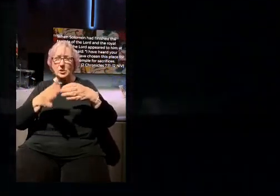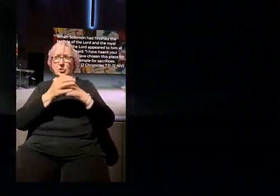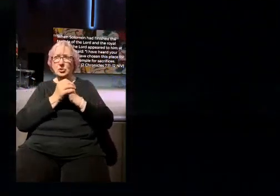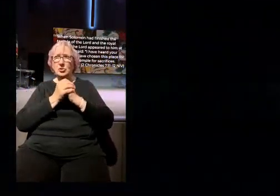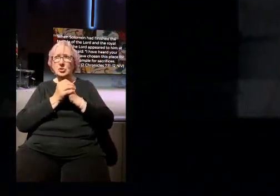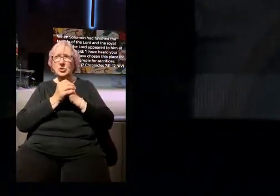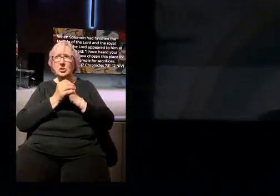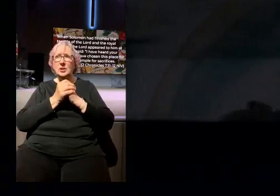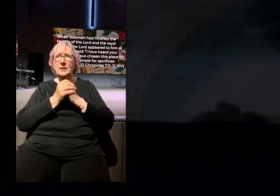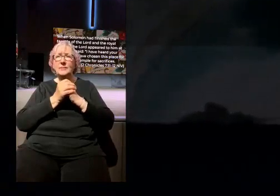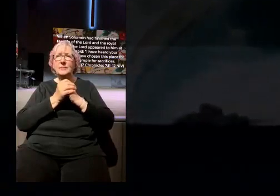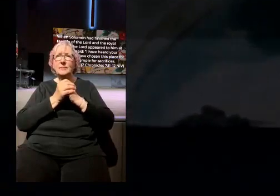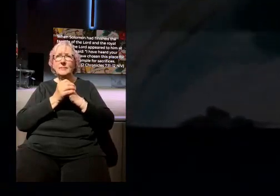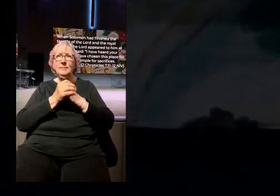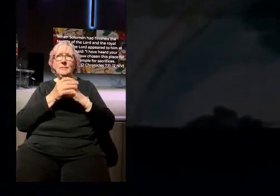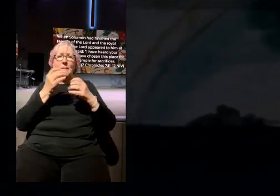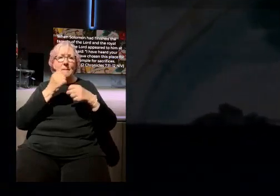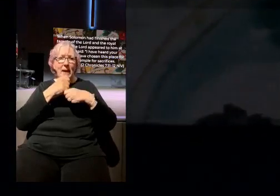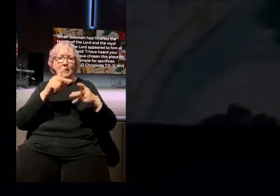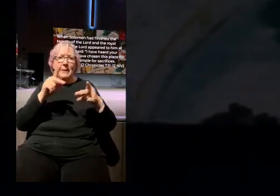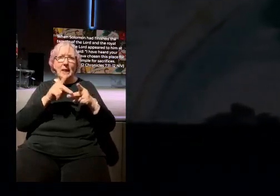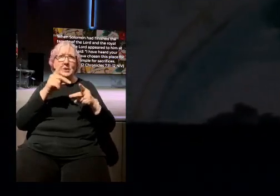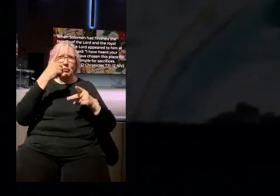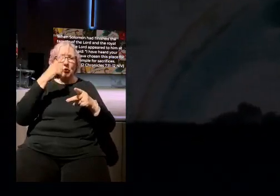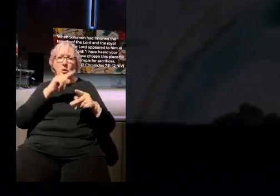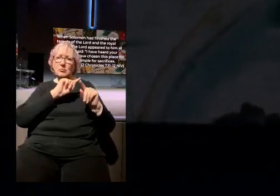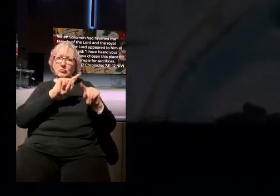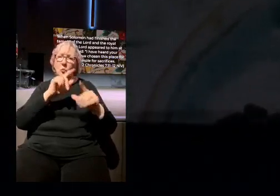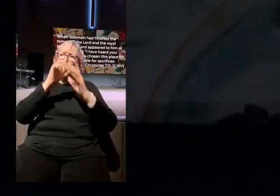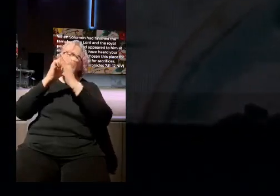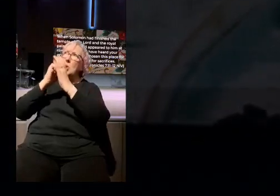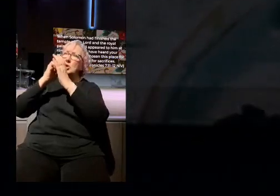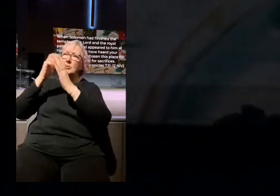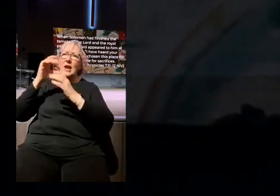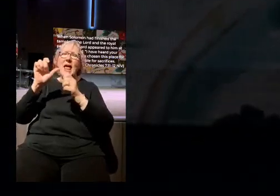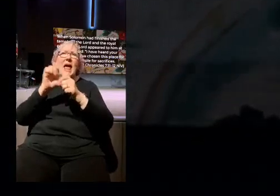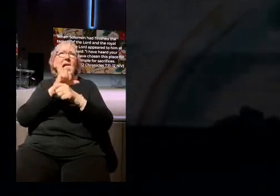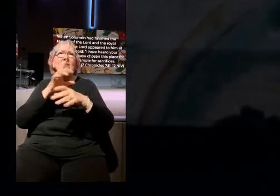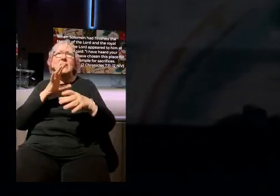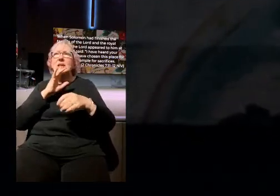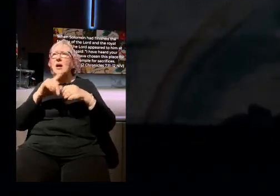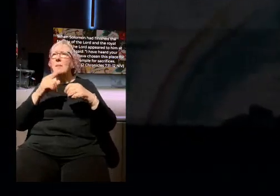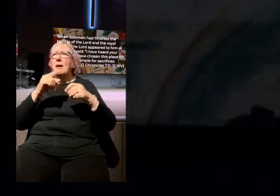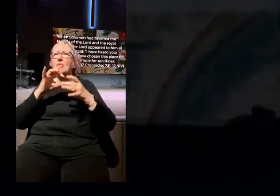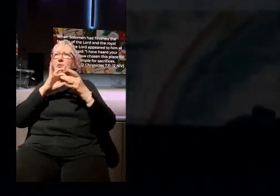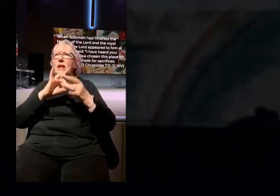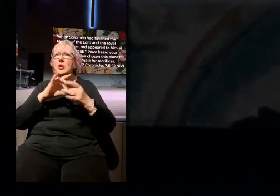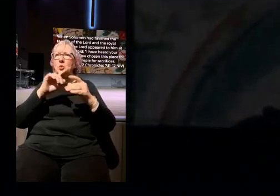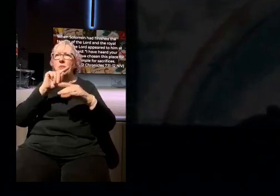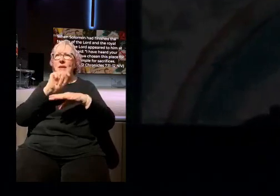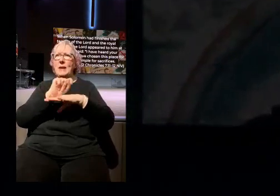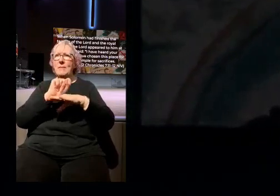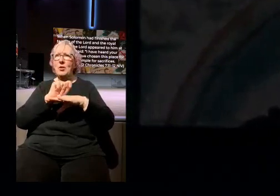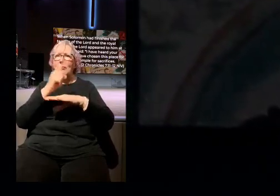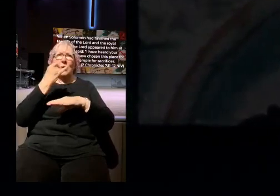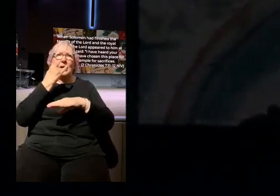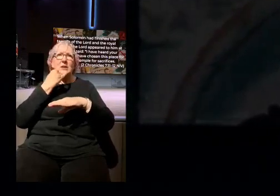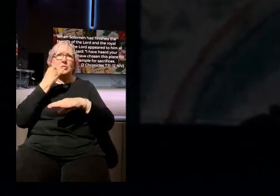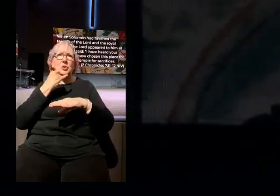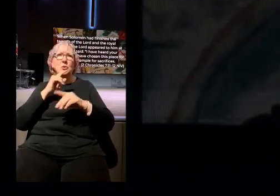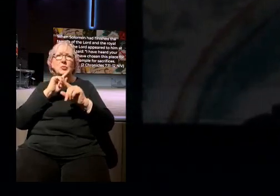God. Everything we've talked about is all about the temple. In Israel's worship of God at